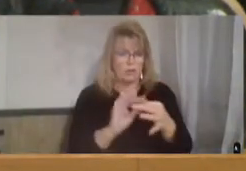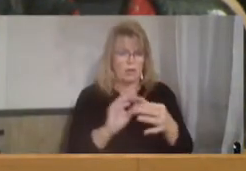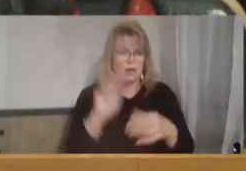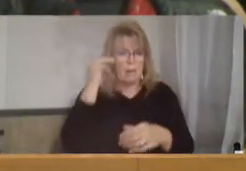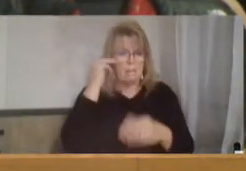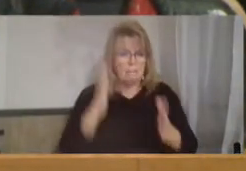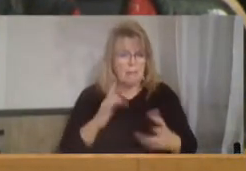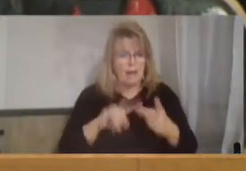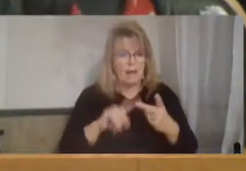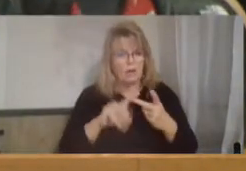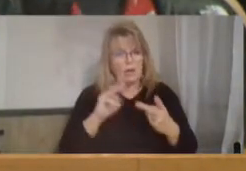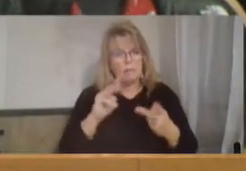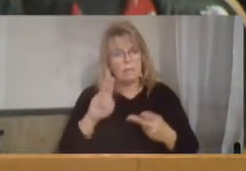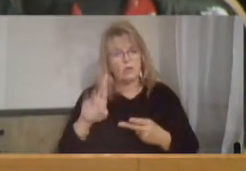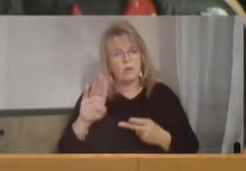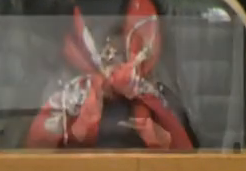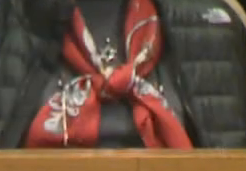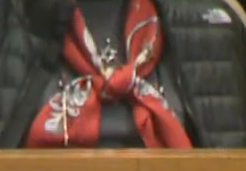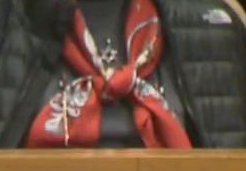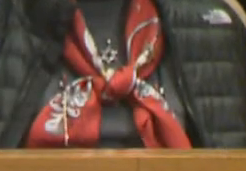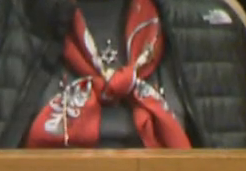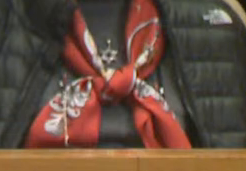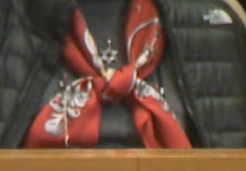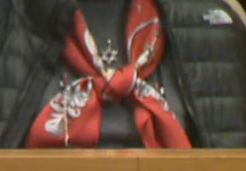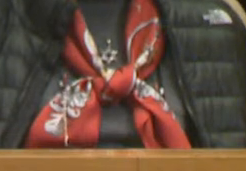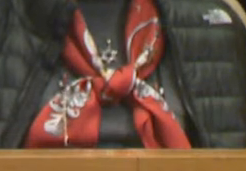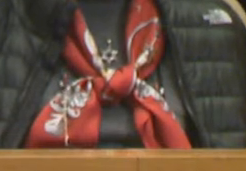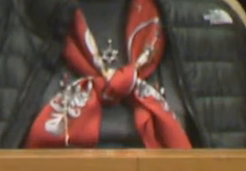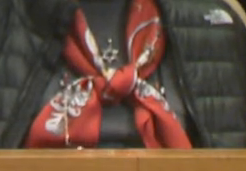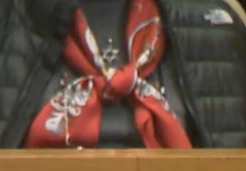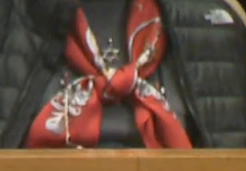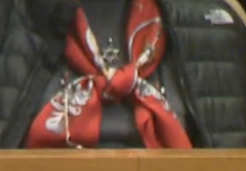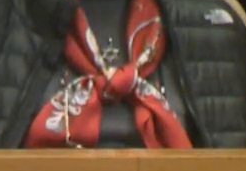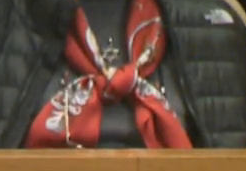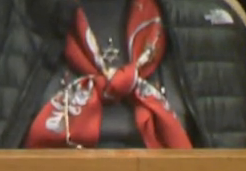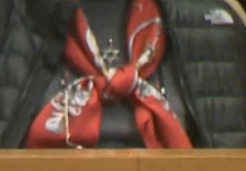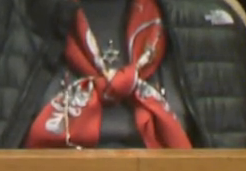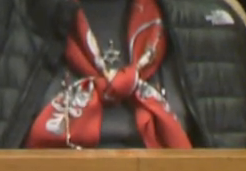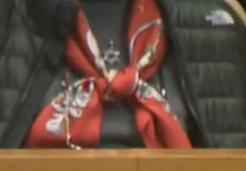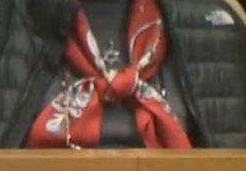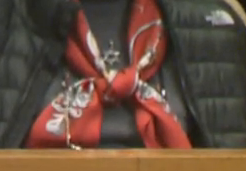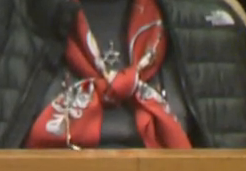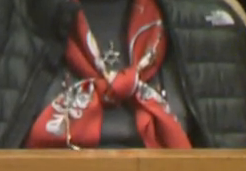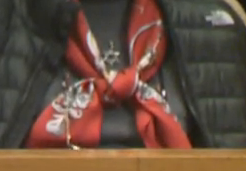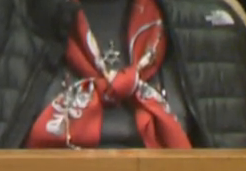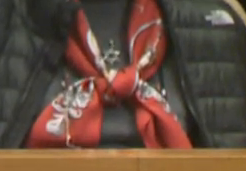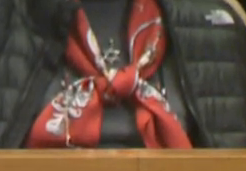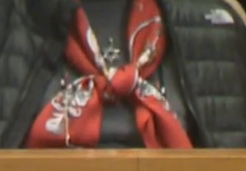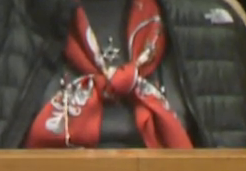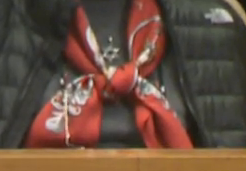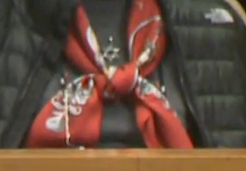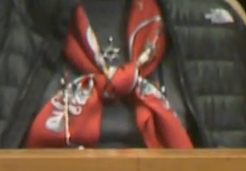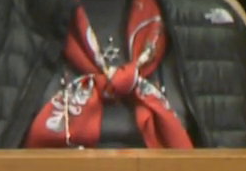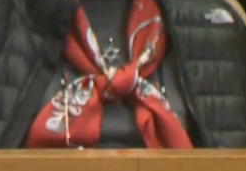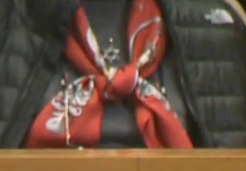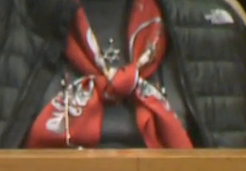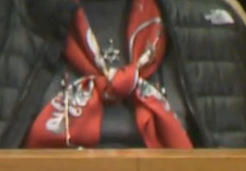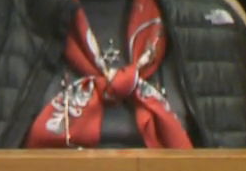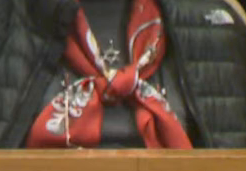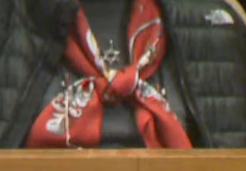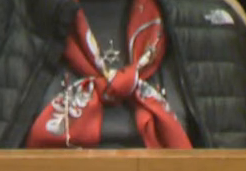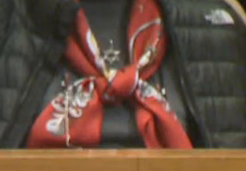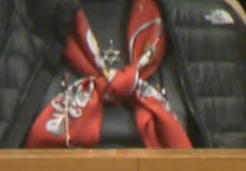and Mr. Brown. And so we're working with the petitioner and Ms. Colias and the family to look at the